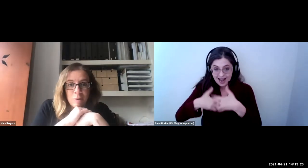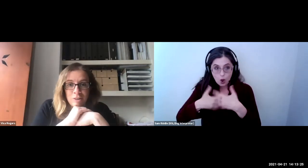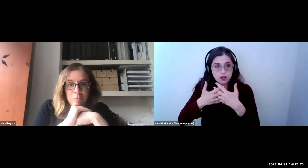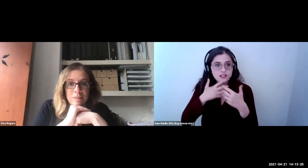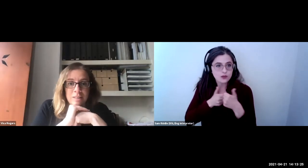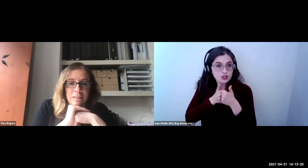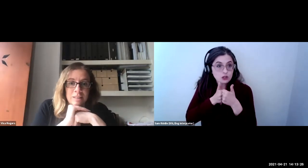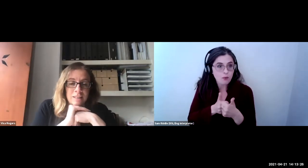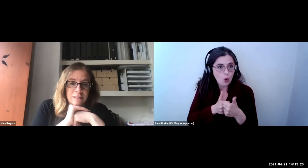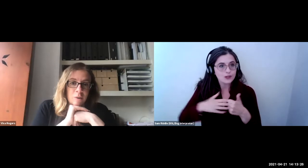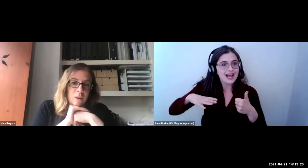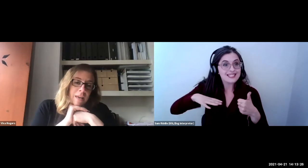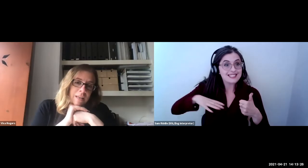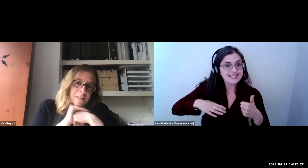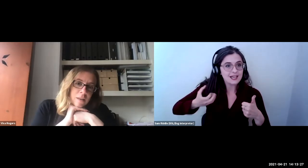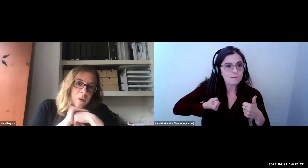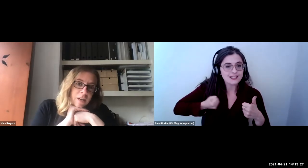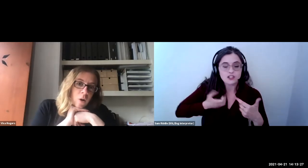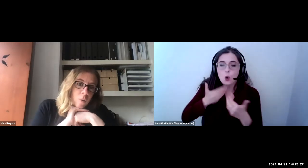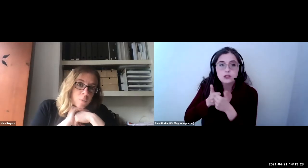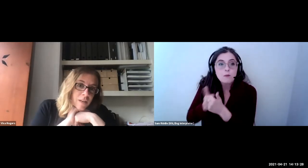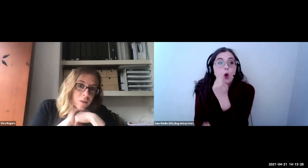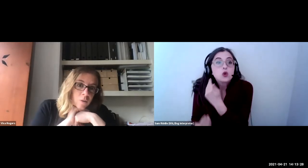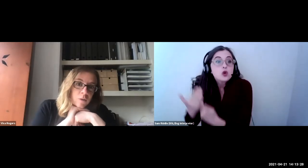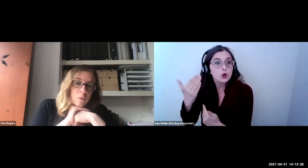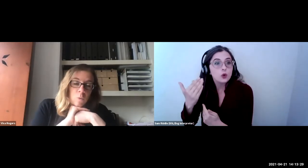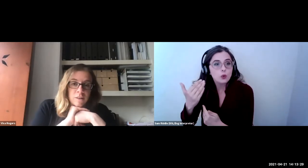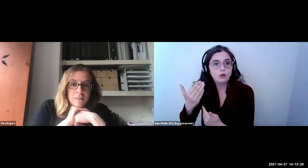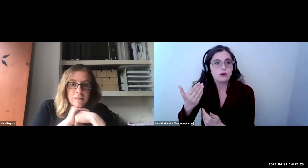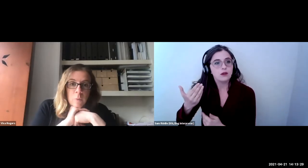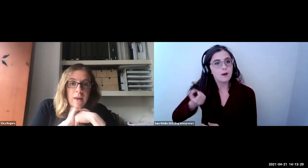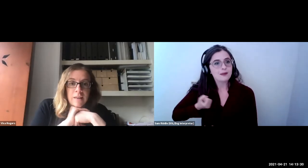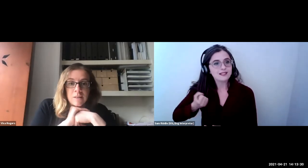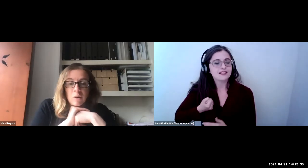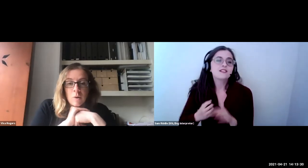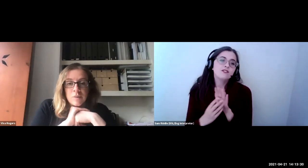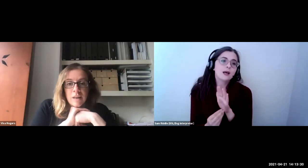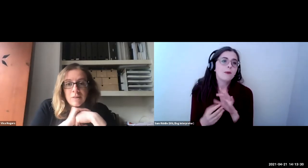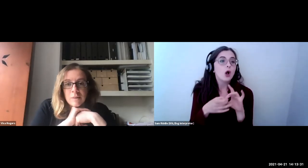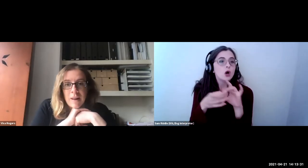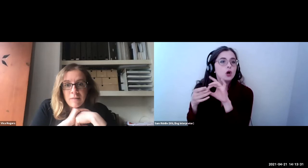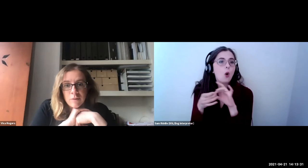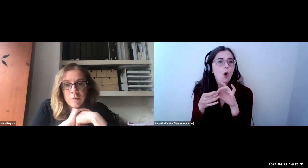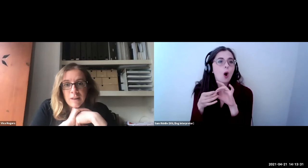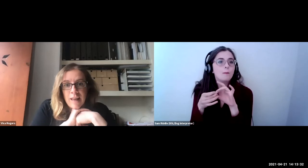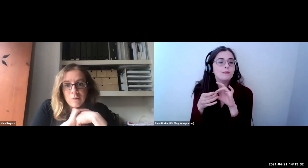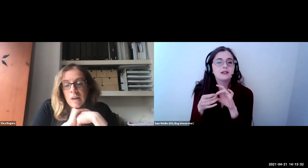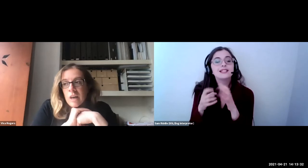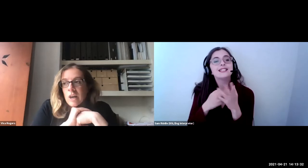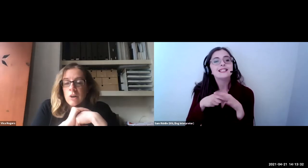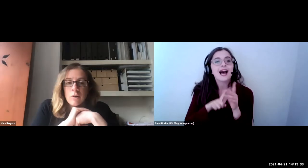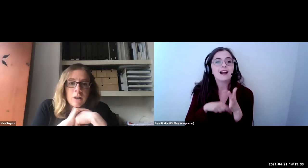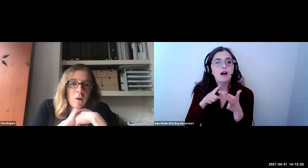new emergent businesses. And so in some way, Co-op Cycle works in this way. So Co-op Cycle is a platform that